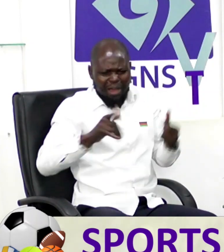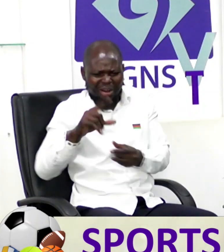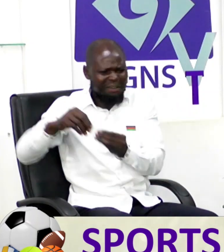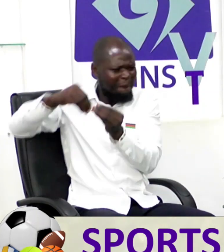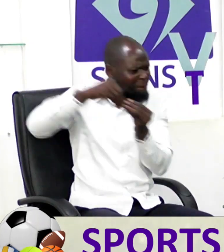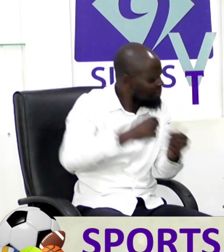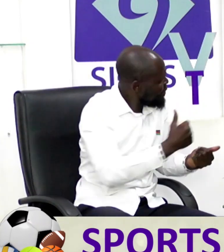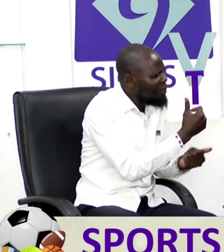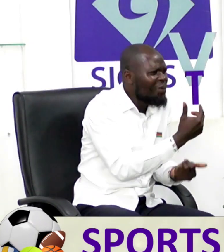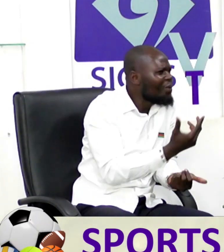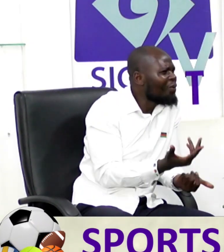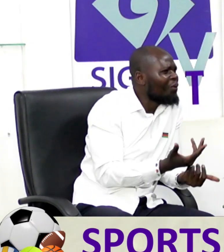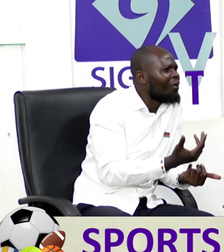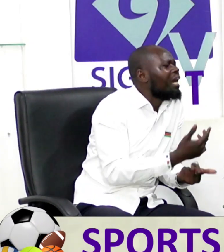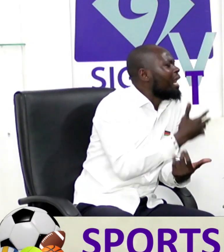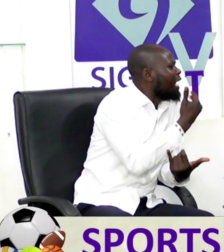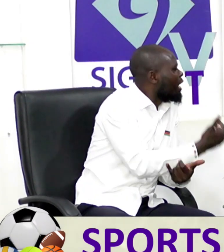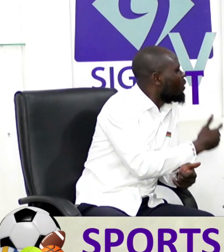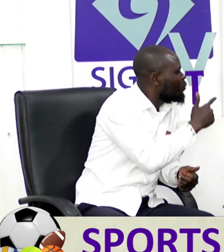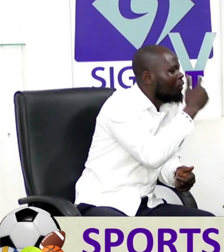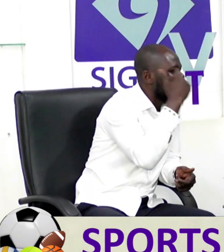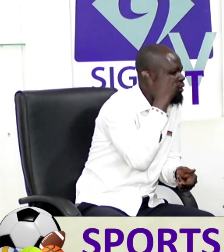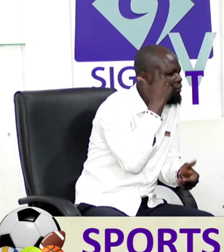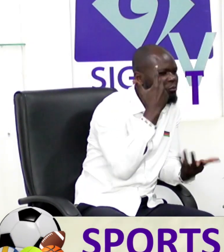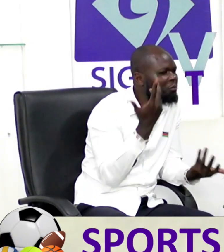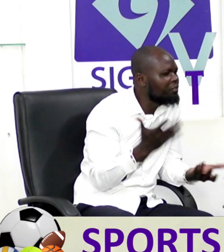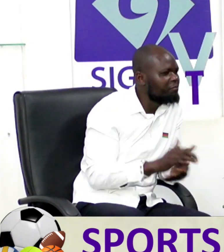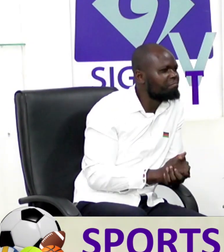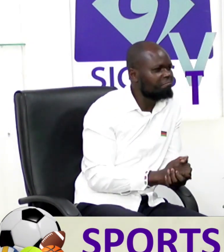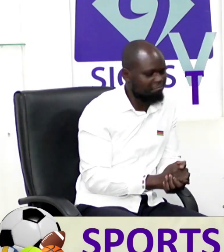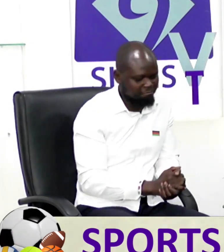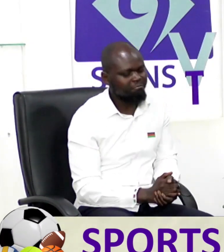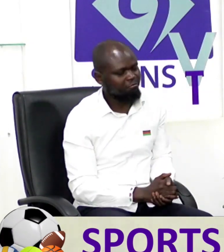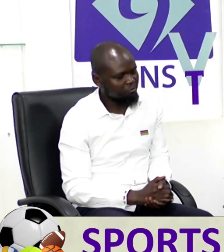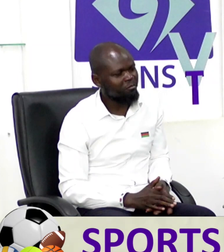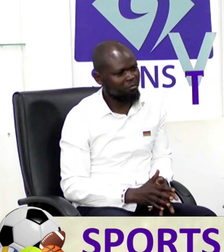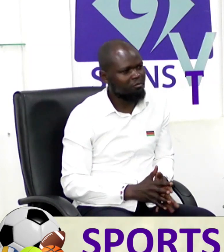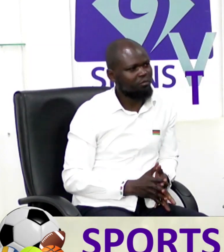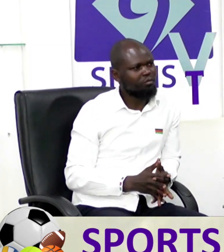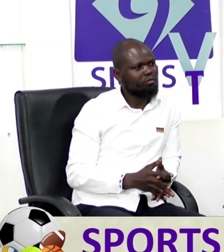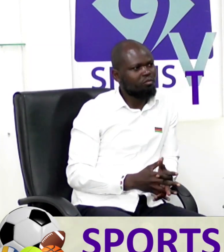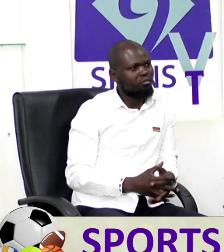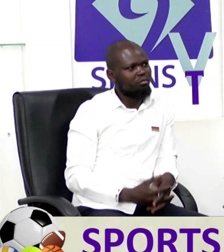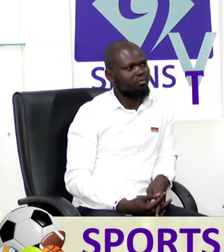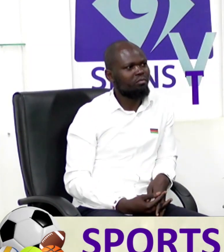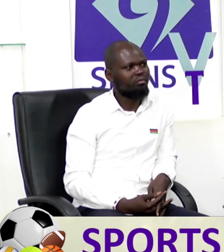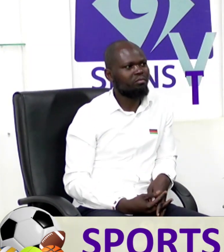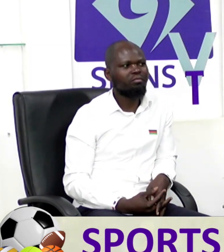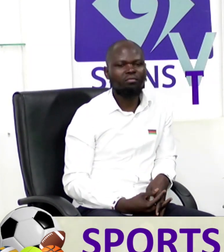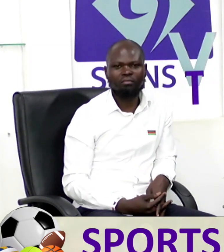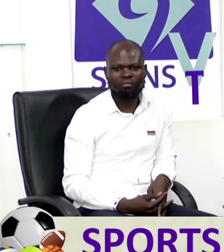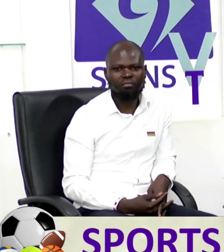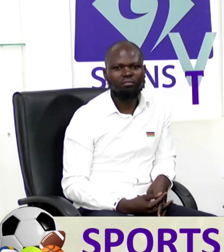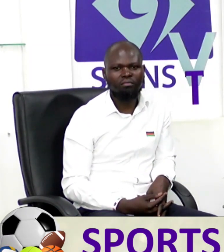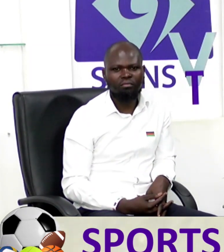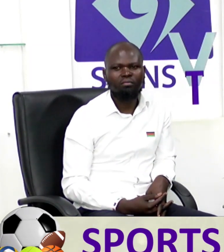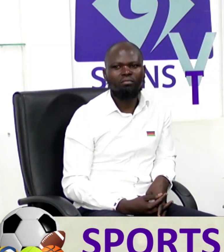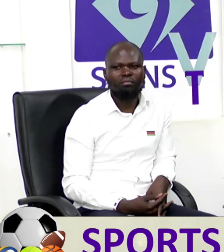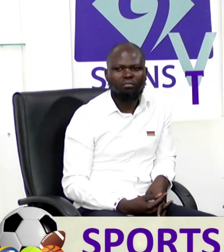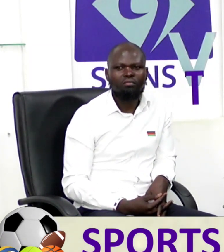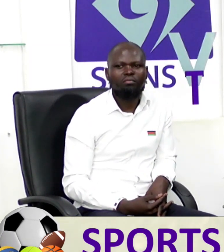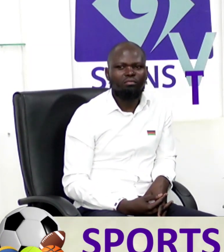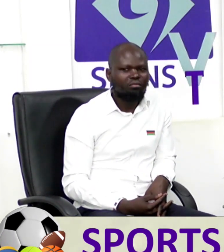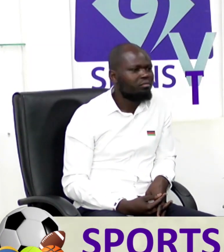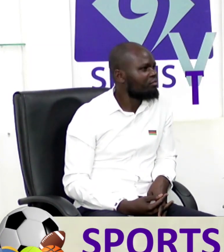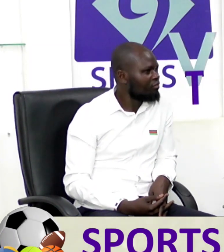has beaten Man City before, but you see Liverpool thrashing Bournemouth all those goals. What do you think about that?